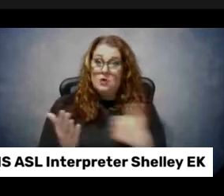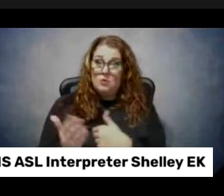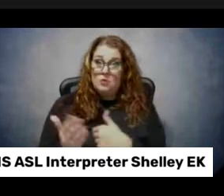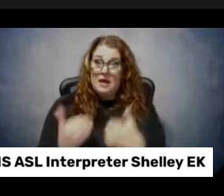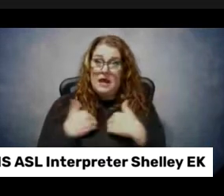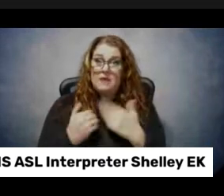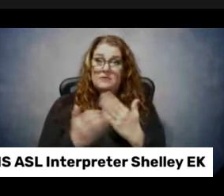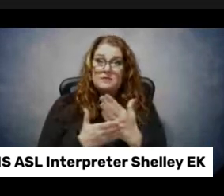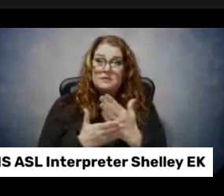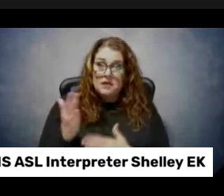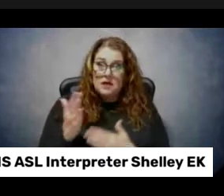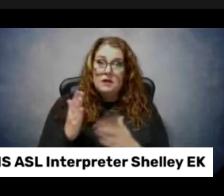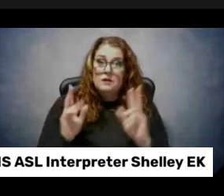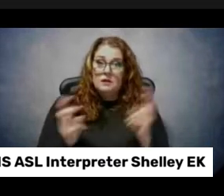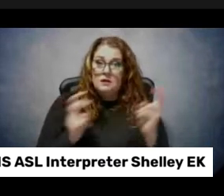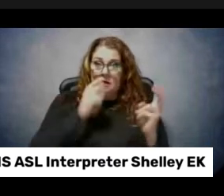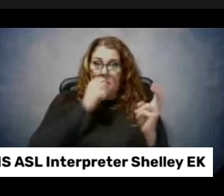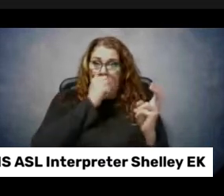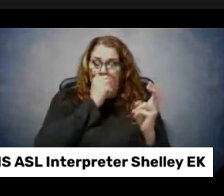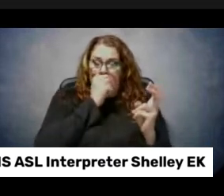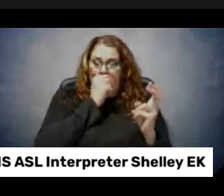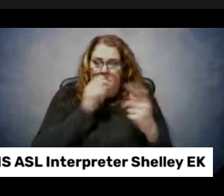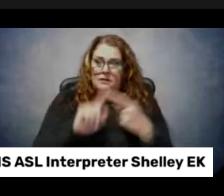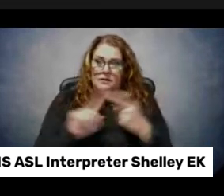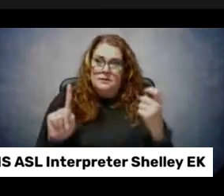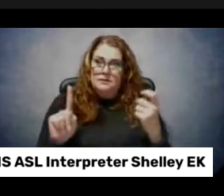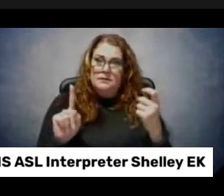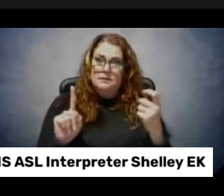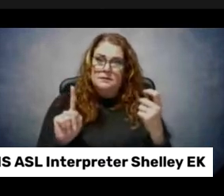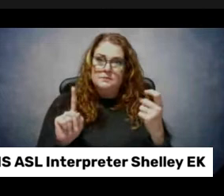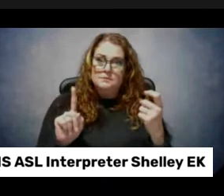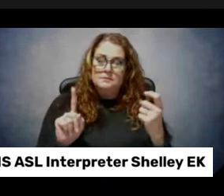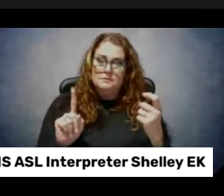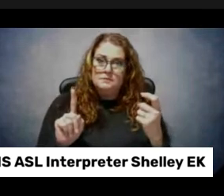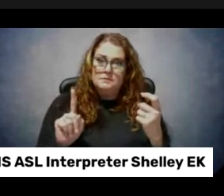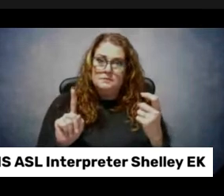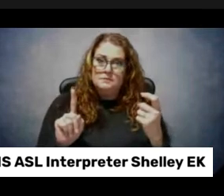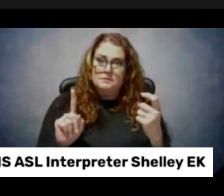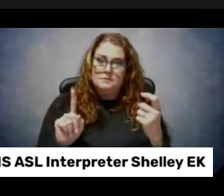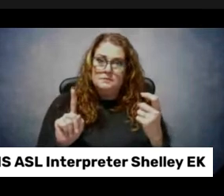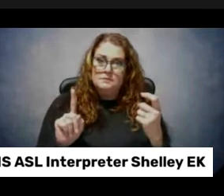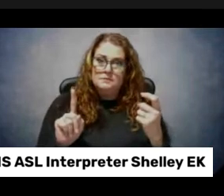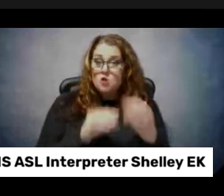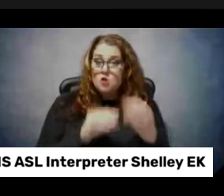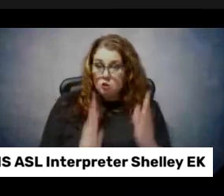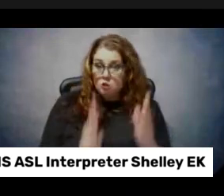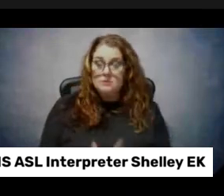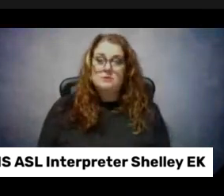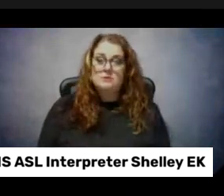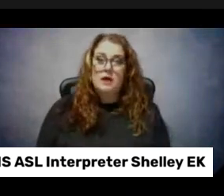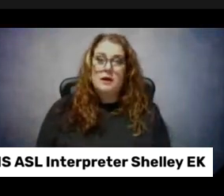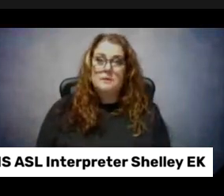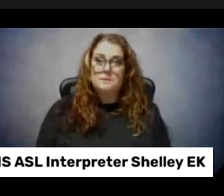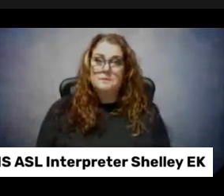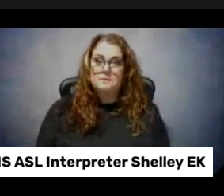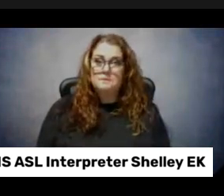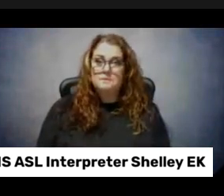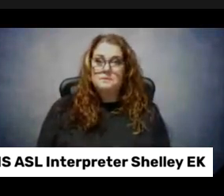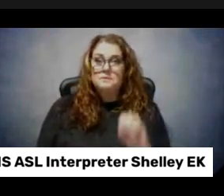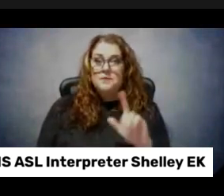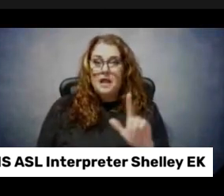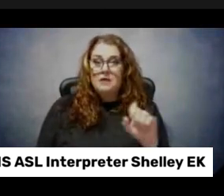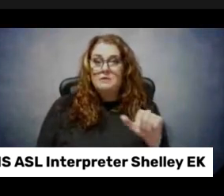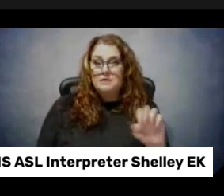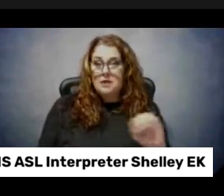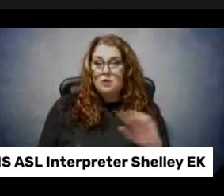some quotations from gardeners in El Paseo Community